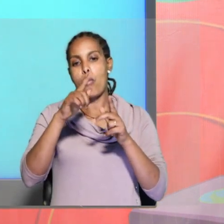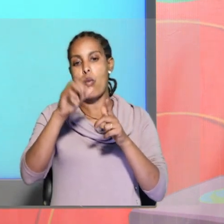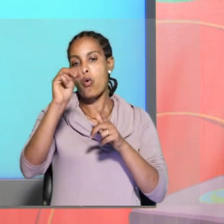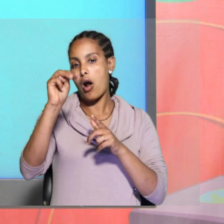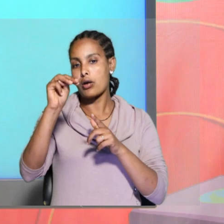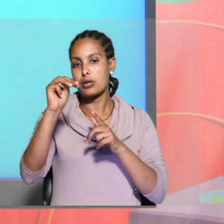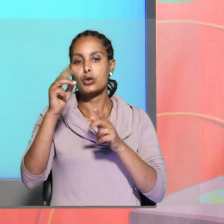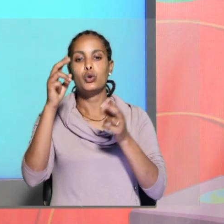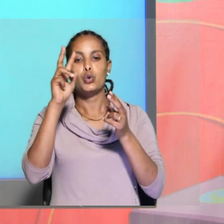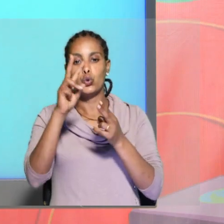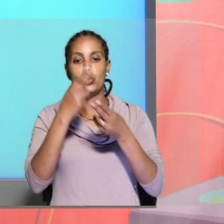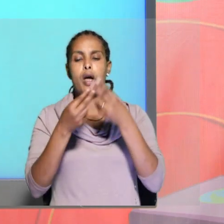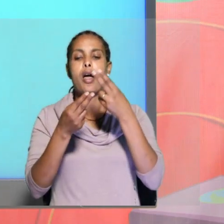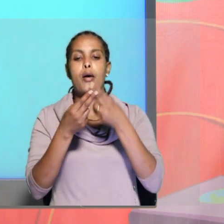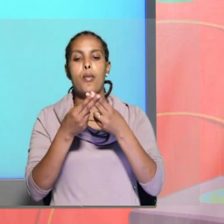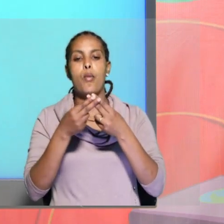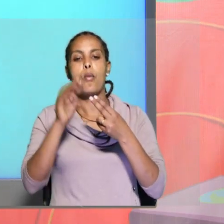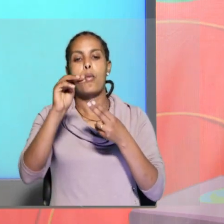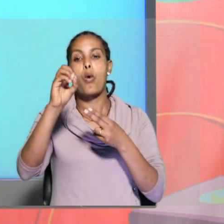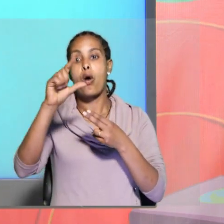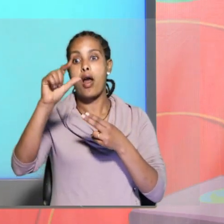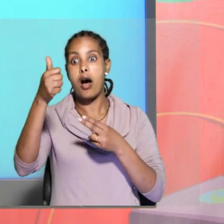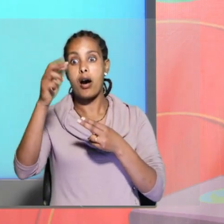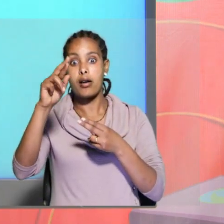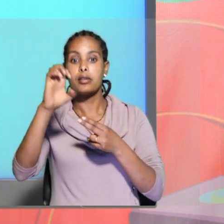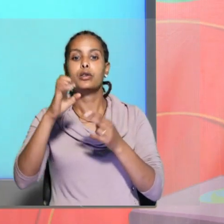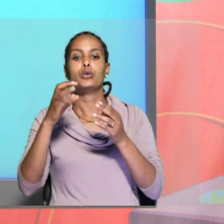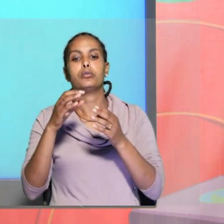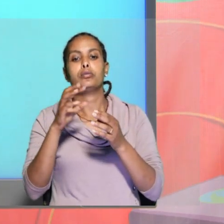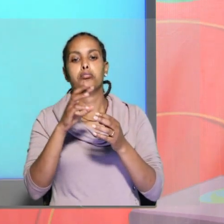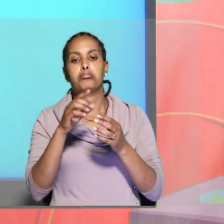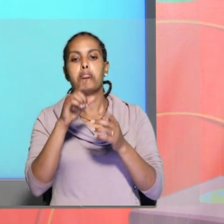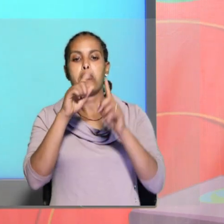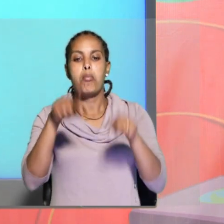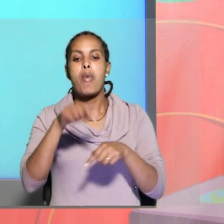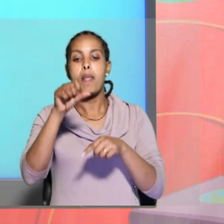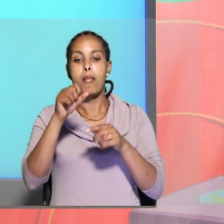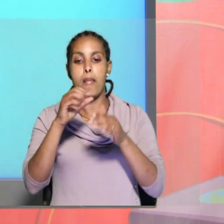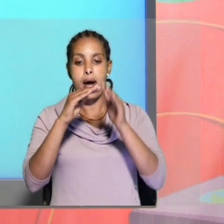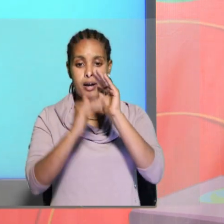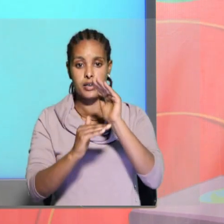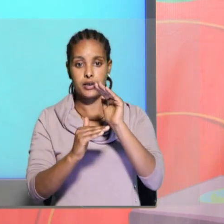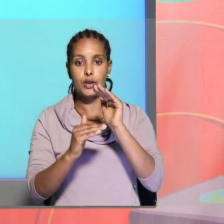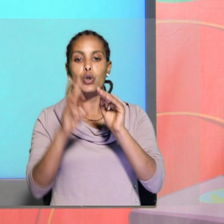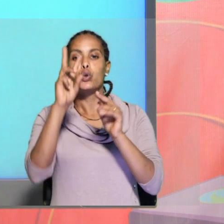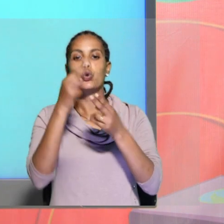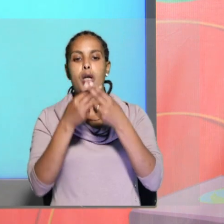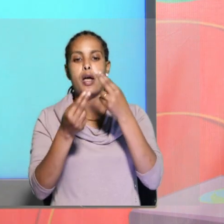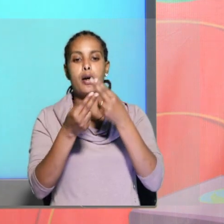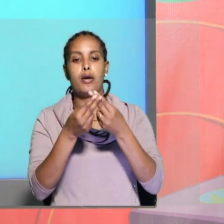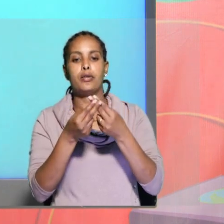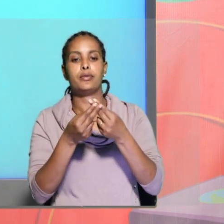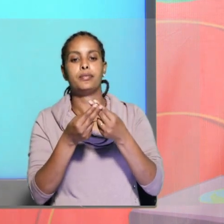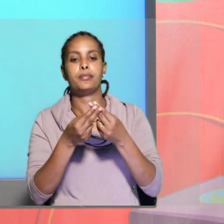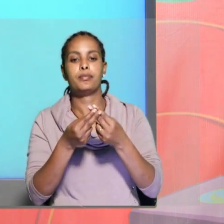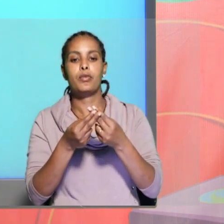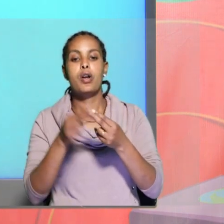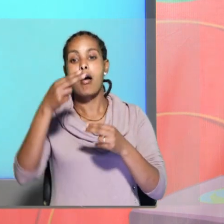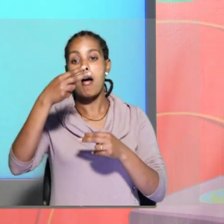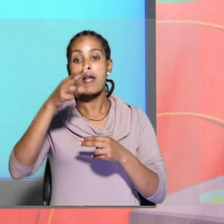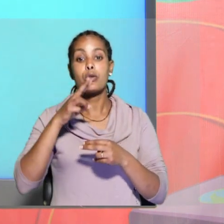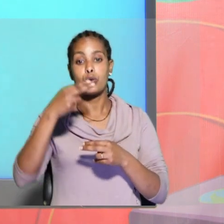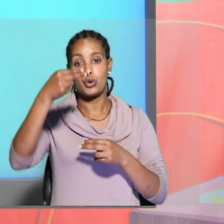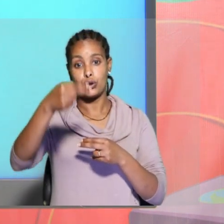water, 2 times molar entropy of water, minus 2 times molar entropy of